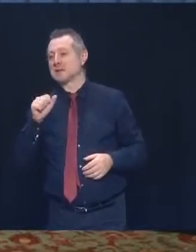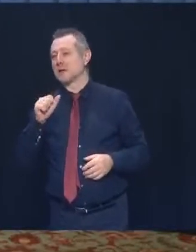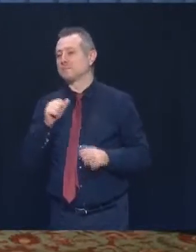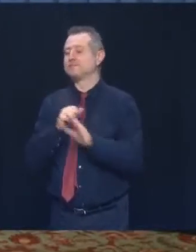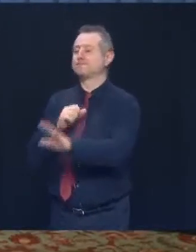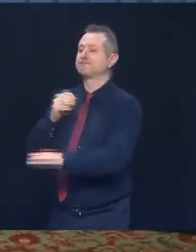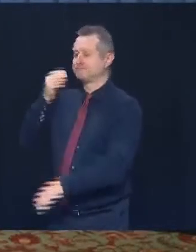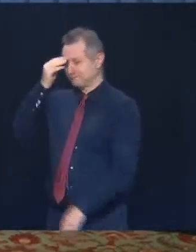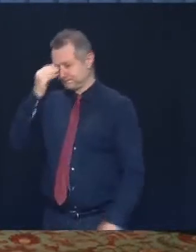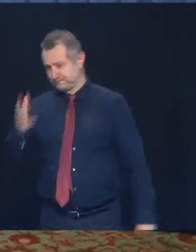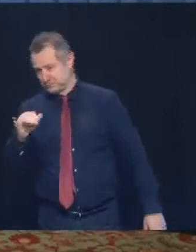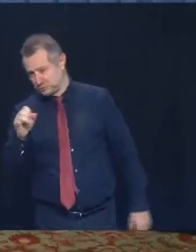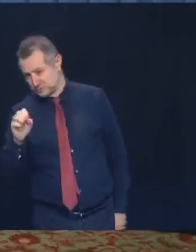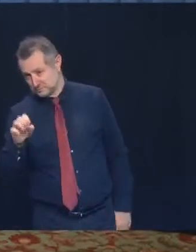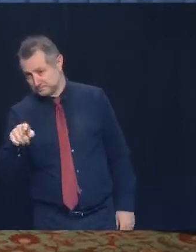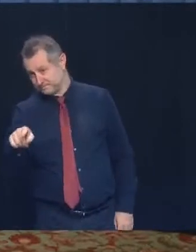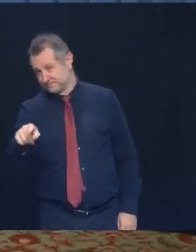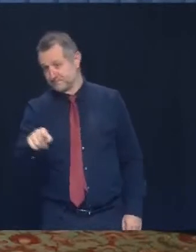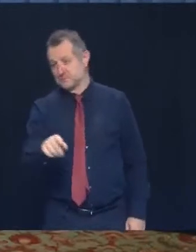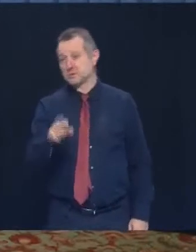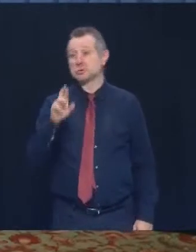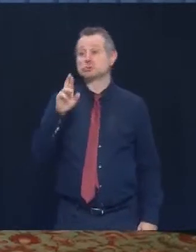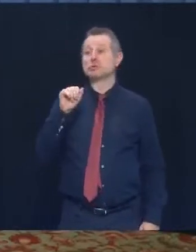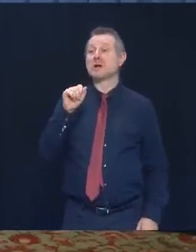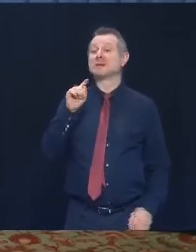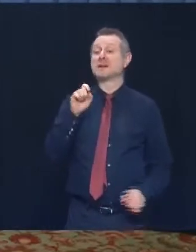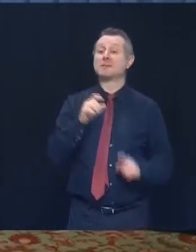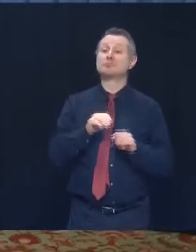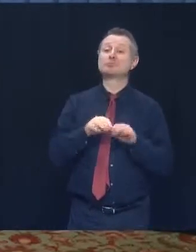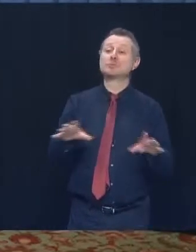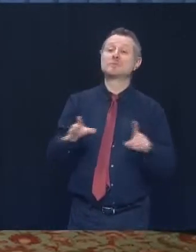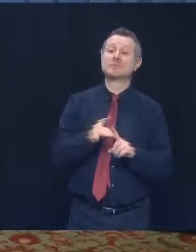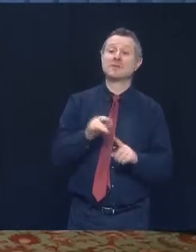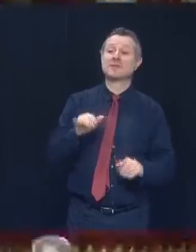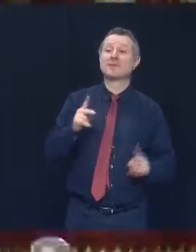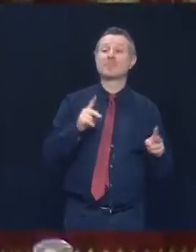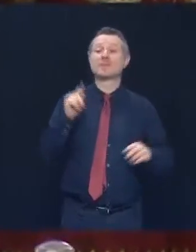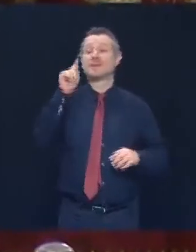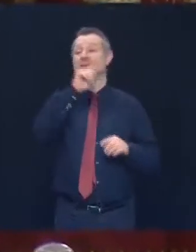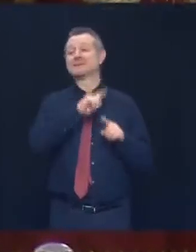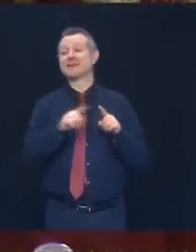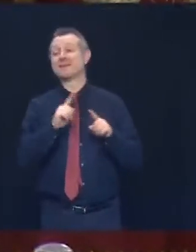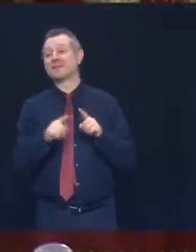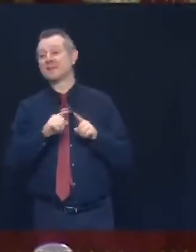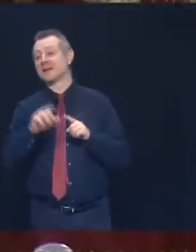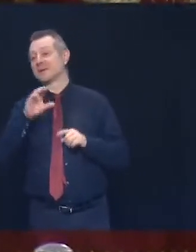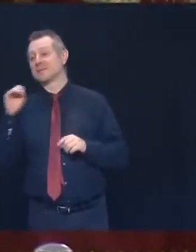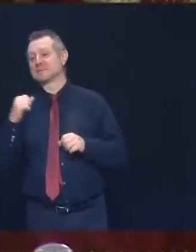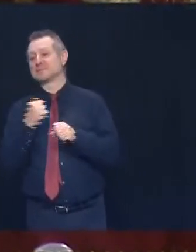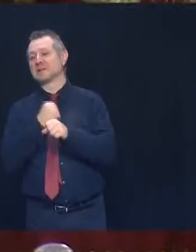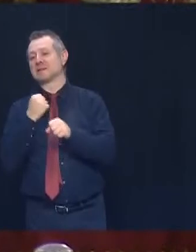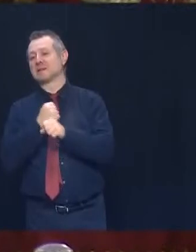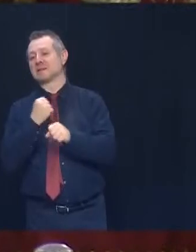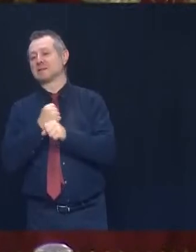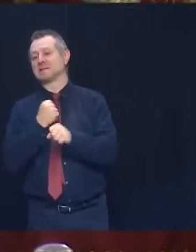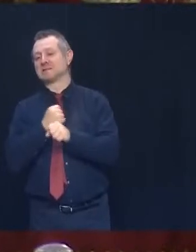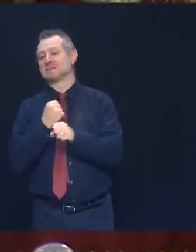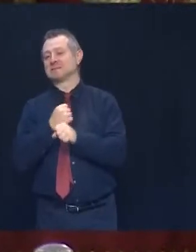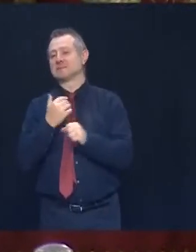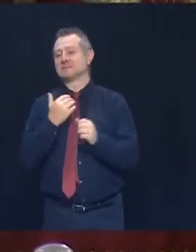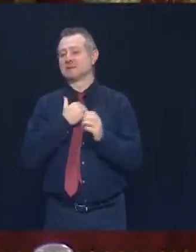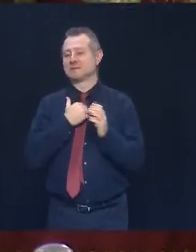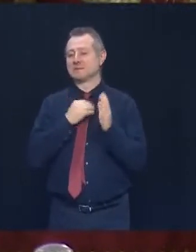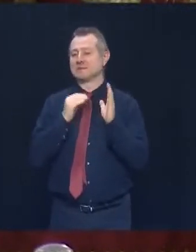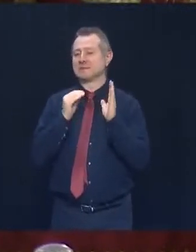for a minute on the rate of transmission. So, according to the firms that we work with, Statista, which is the top firm we work with, our rate of transmission in New York is still